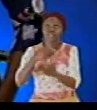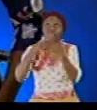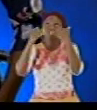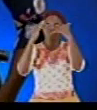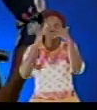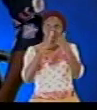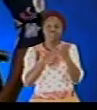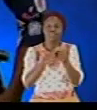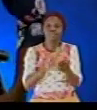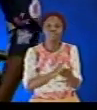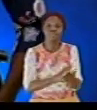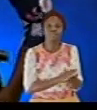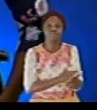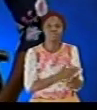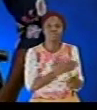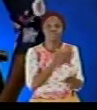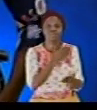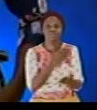heaven, it is